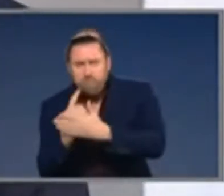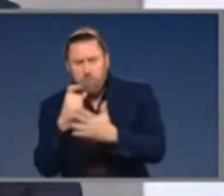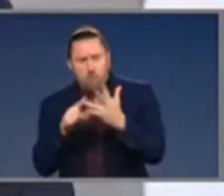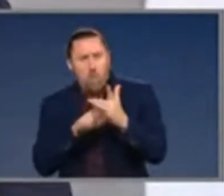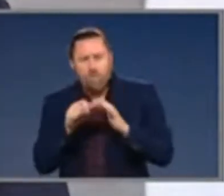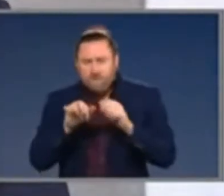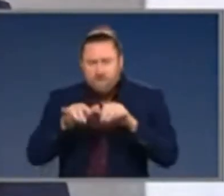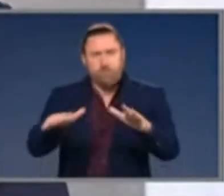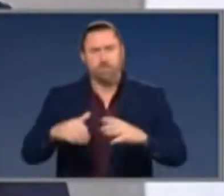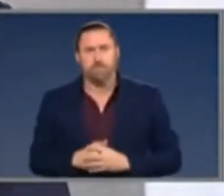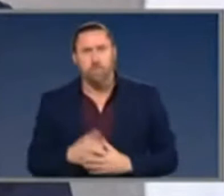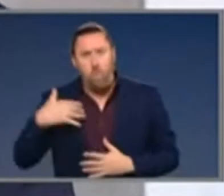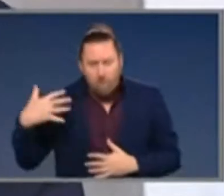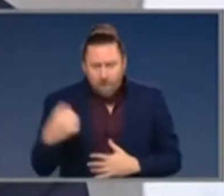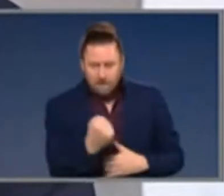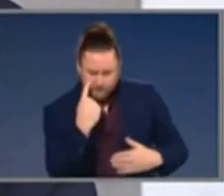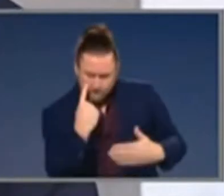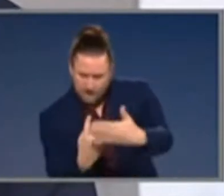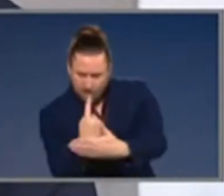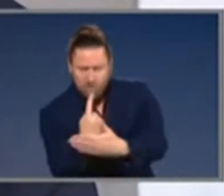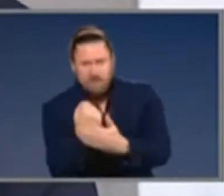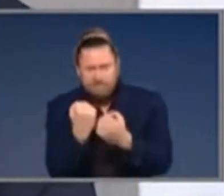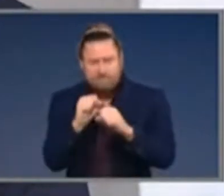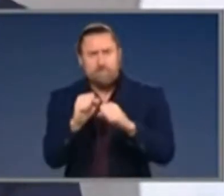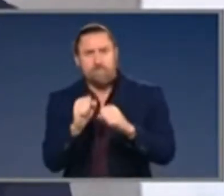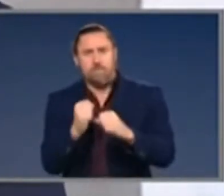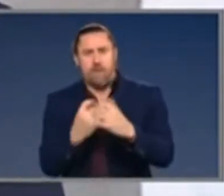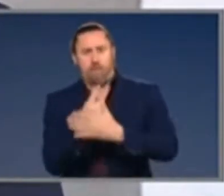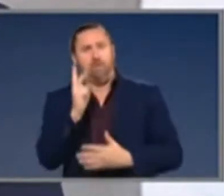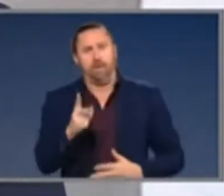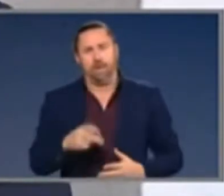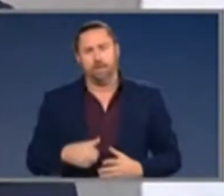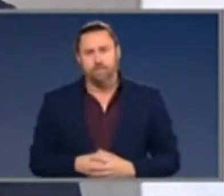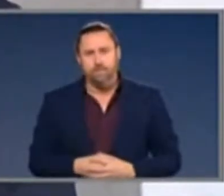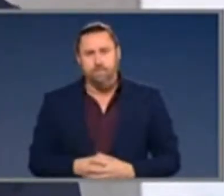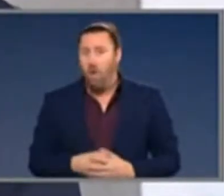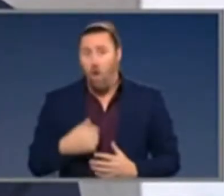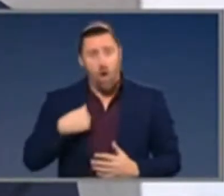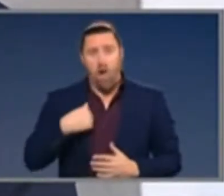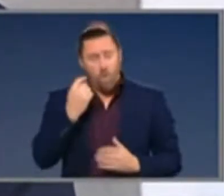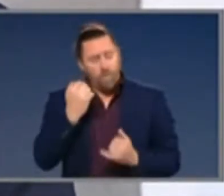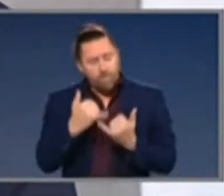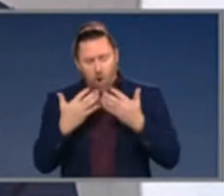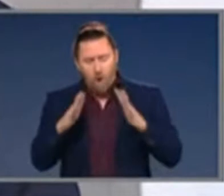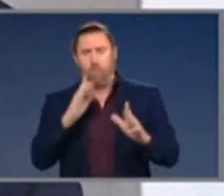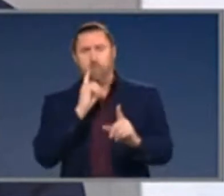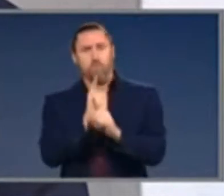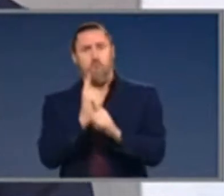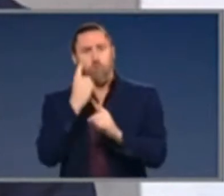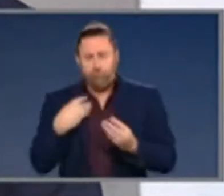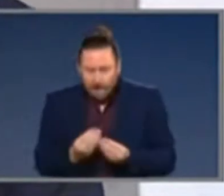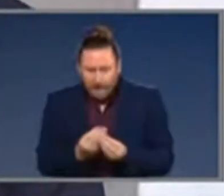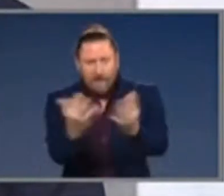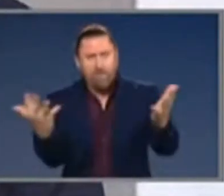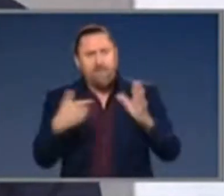all lessons always must be learnt. But in the meantime, happy for us to convey as much as we possibly can, because I